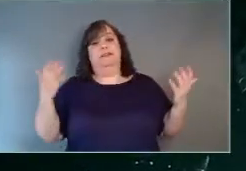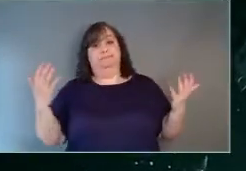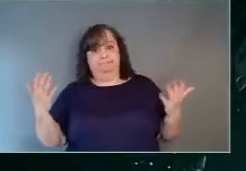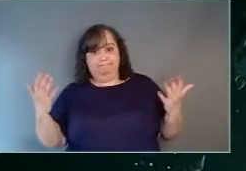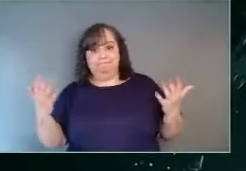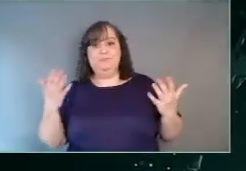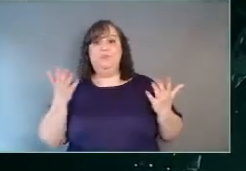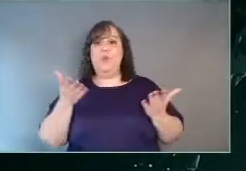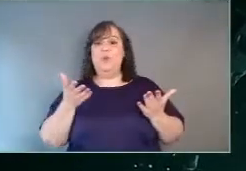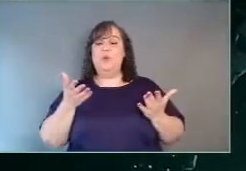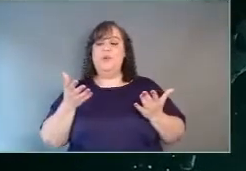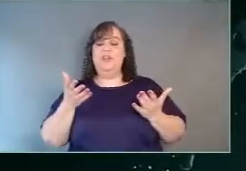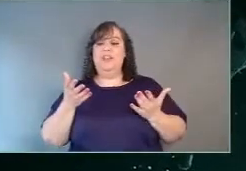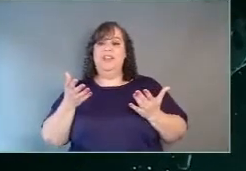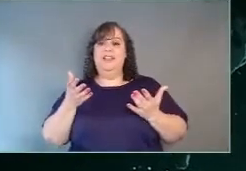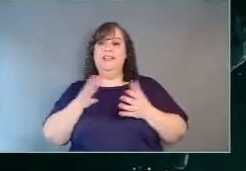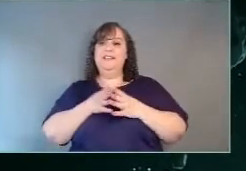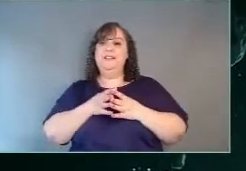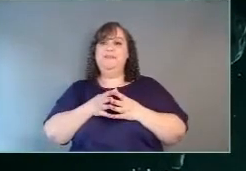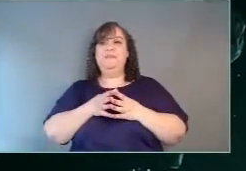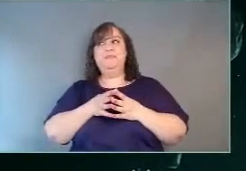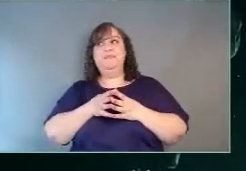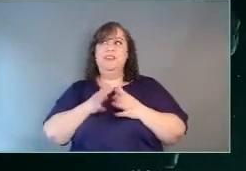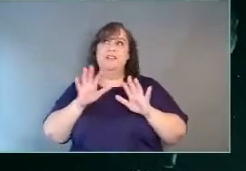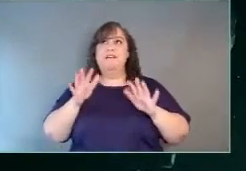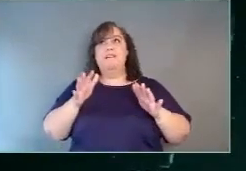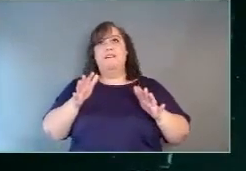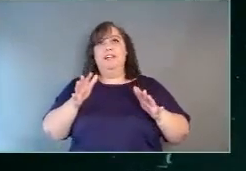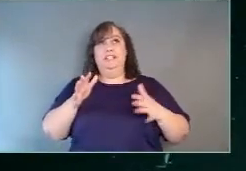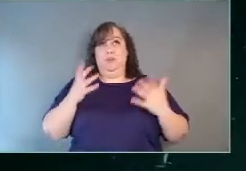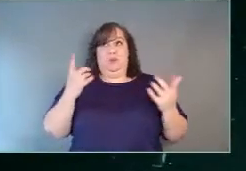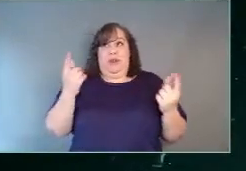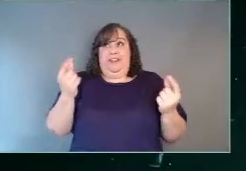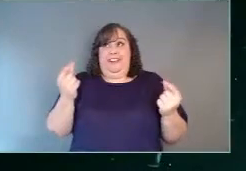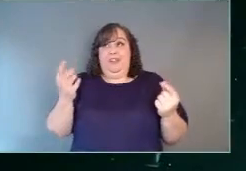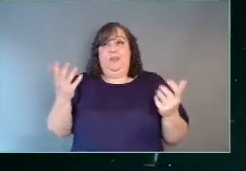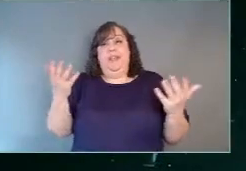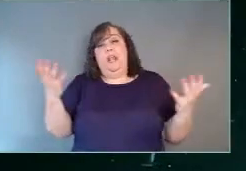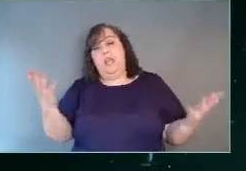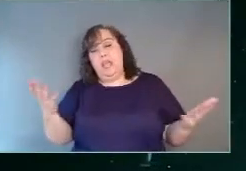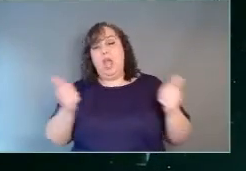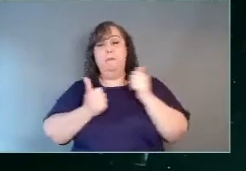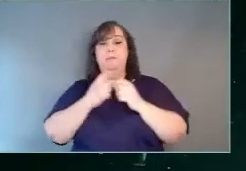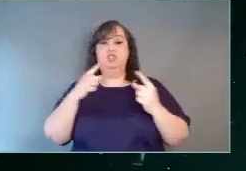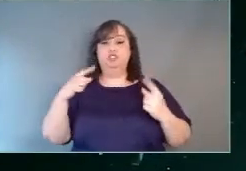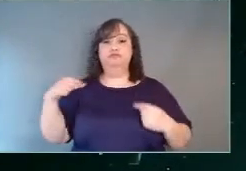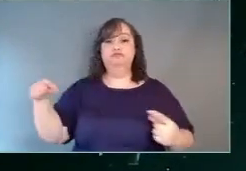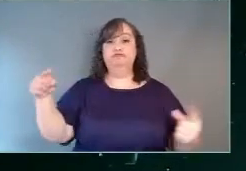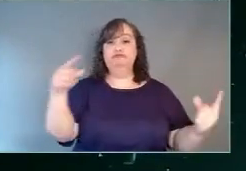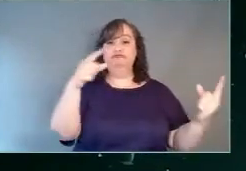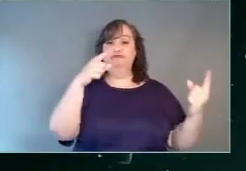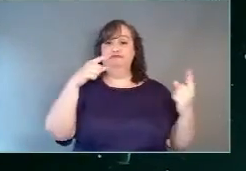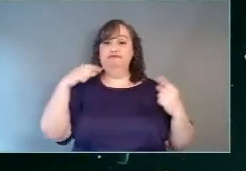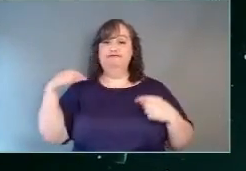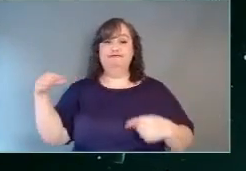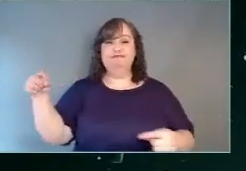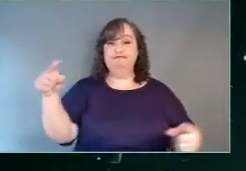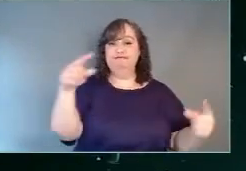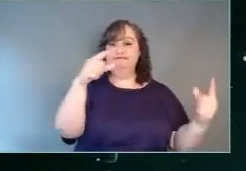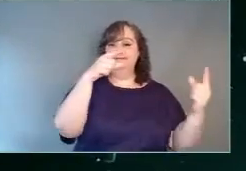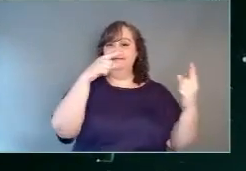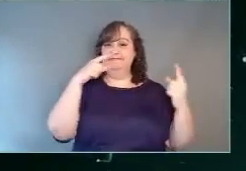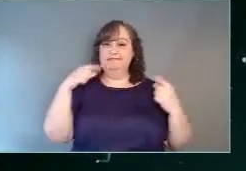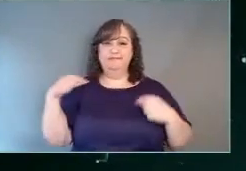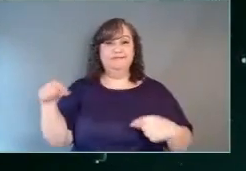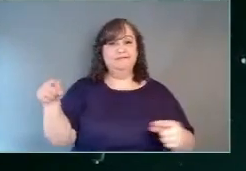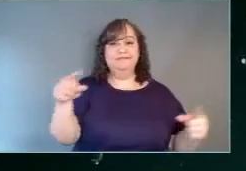are, as far as what they're doing, most of them are just orbiting around the sun and sitting there